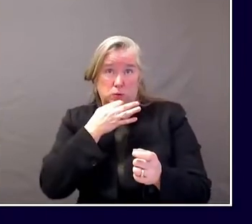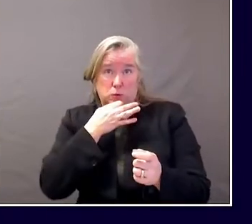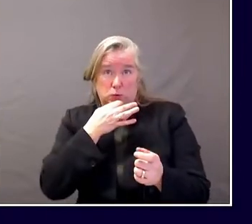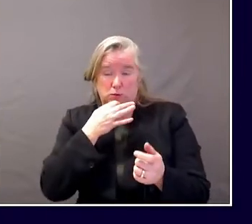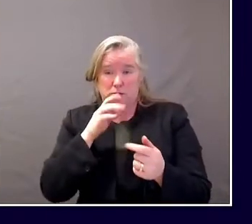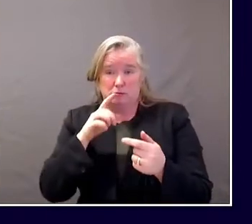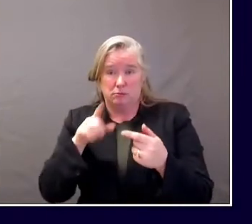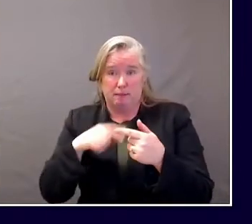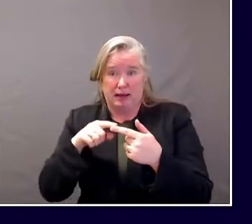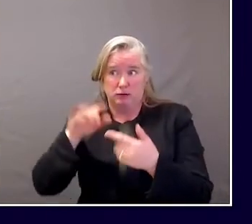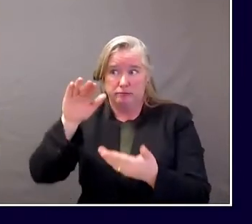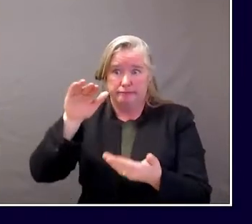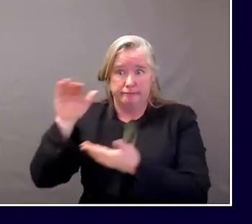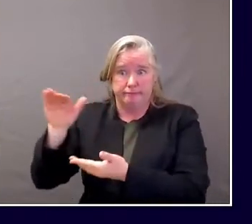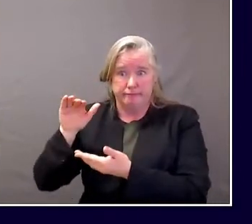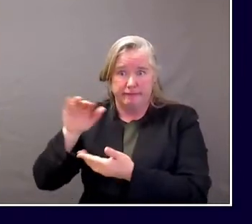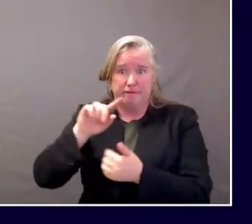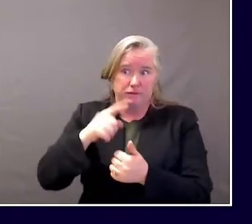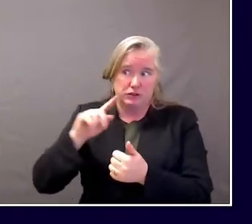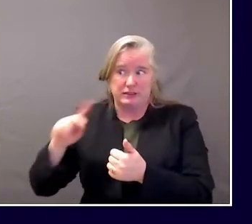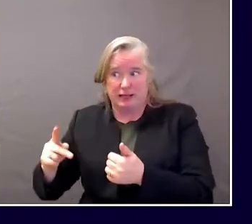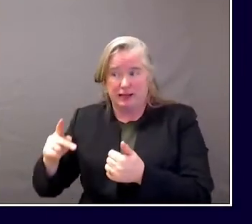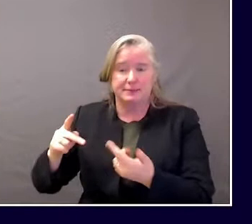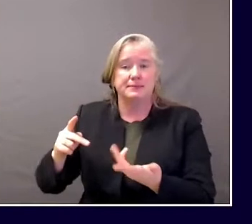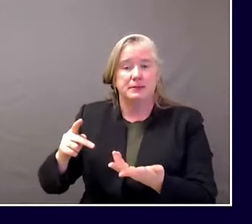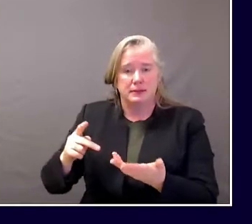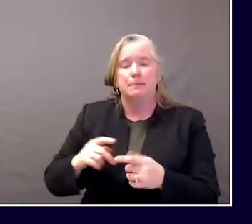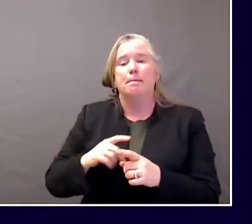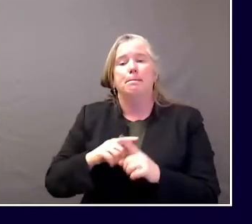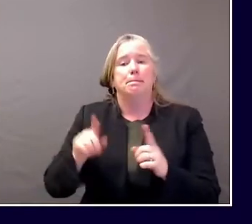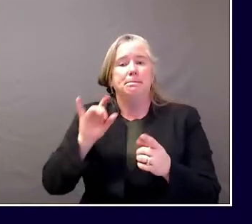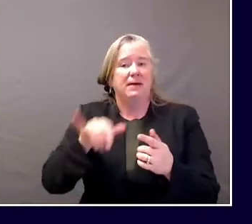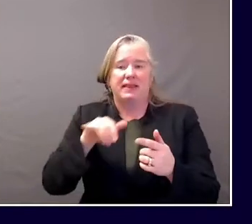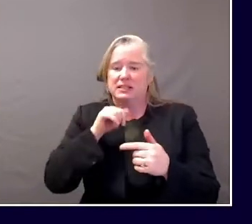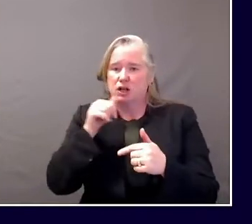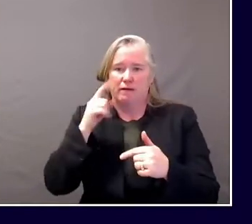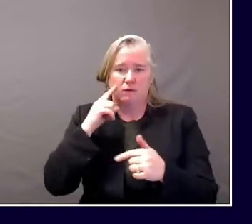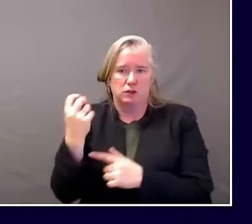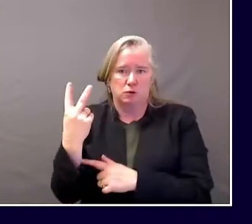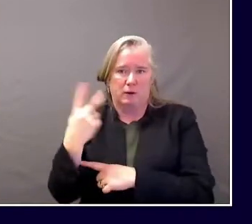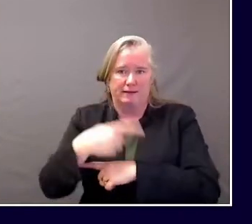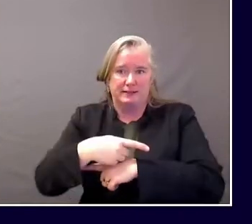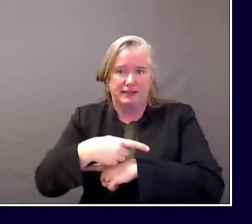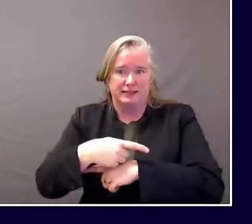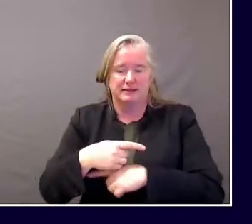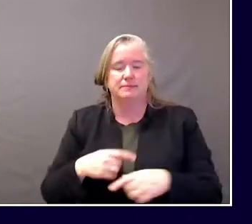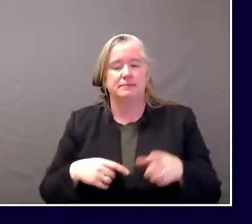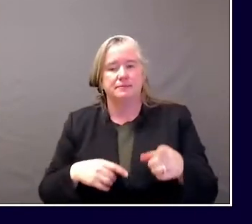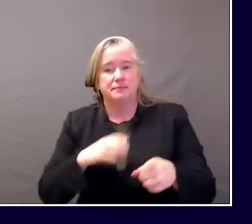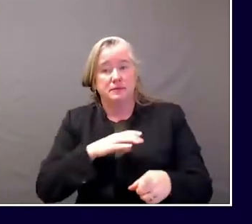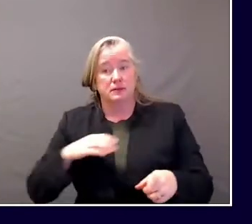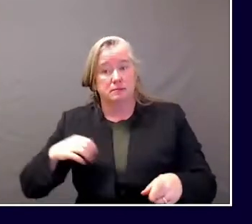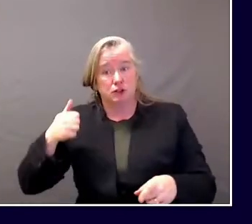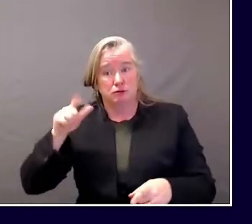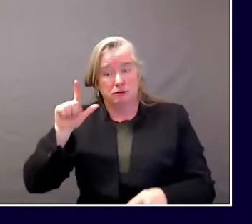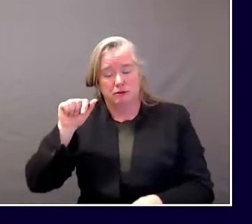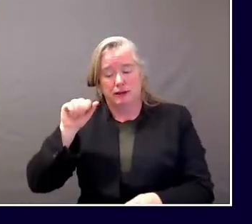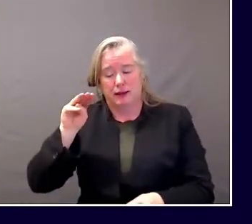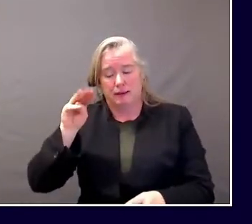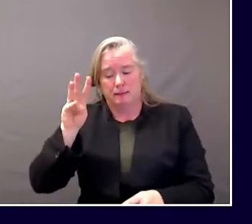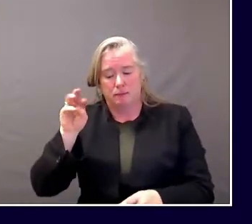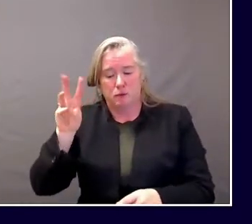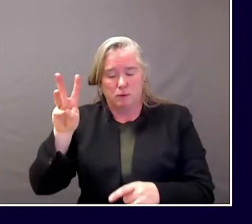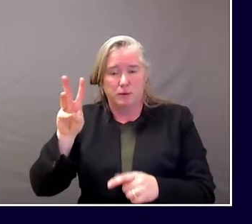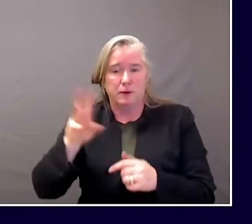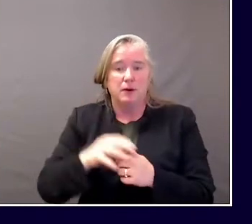future, but that would be at least 12 days away. Okay. And I would note that we did post on our website today for the